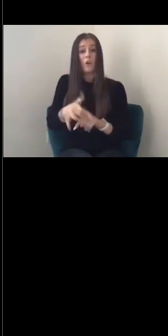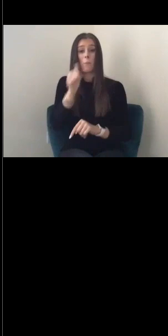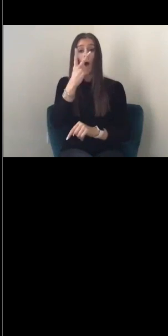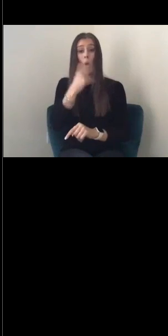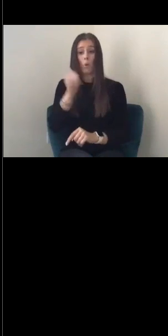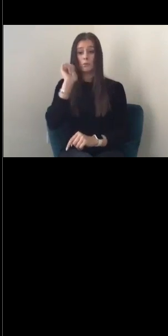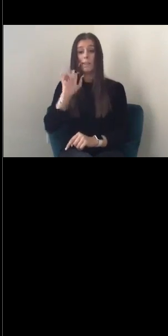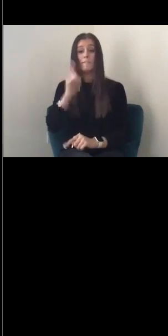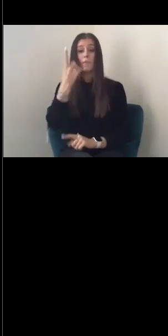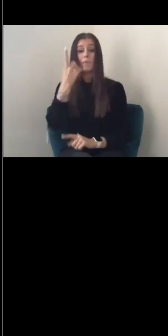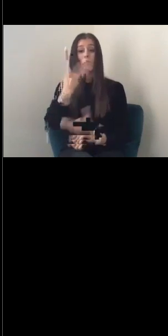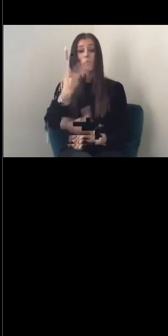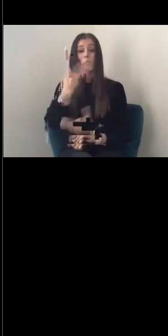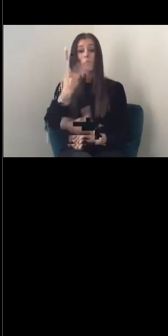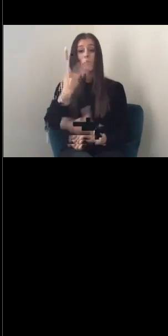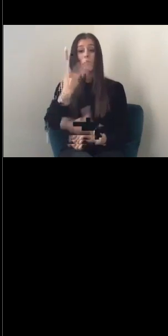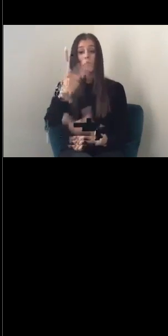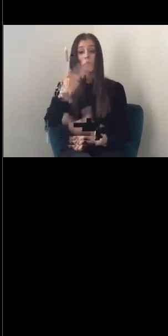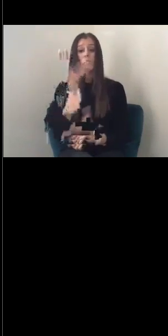consultation.